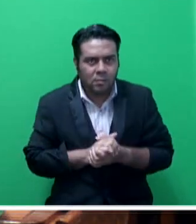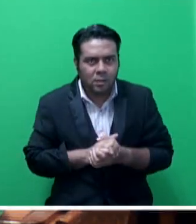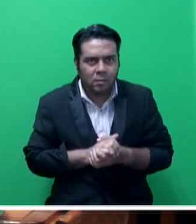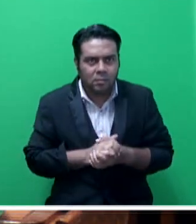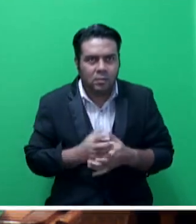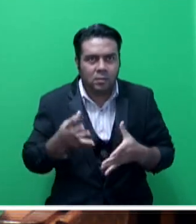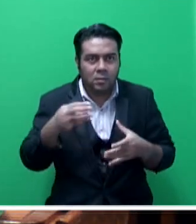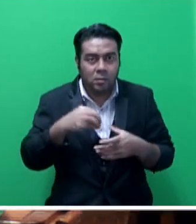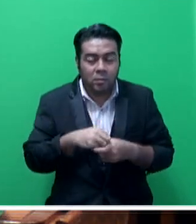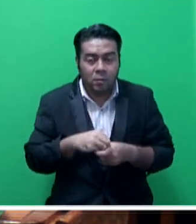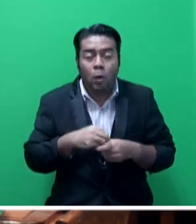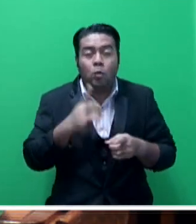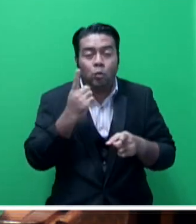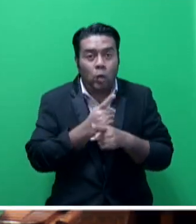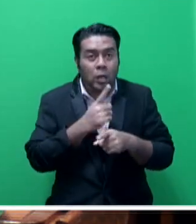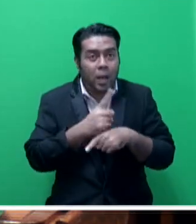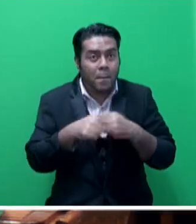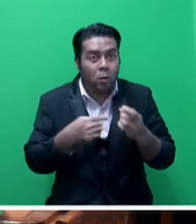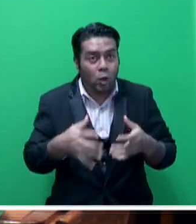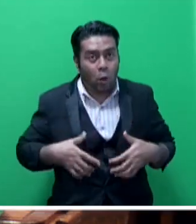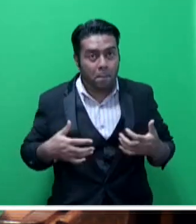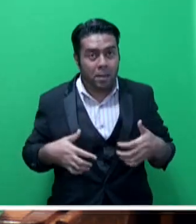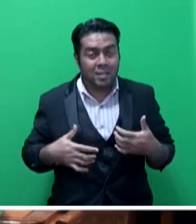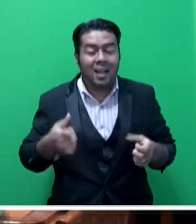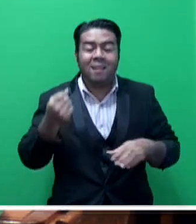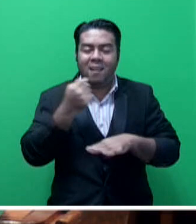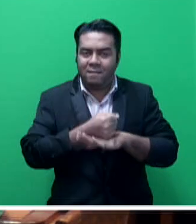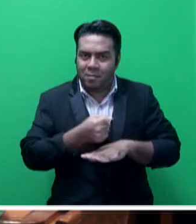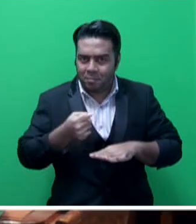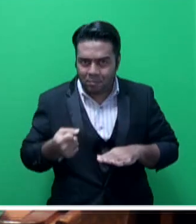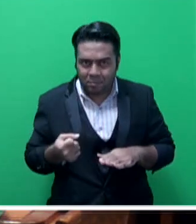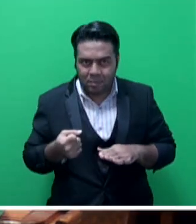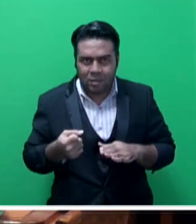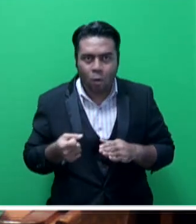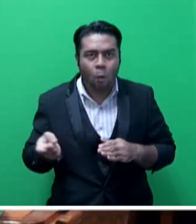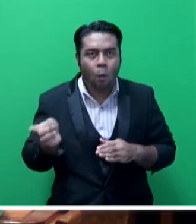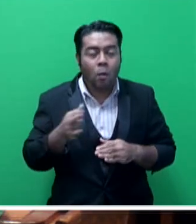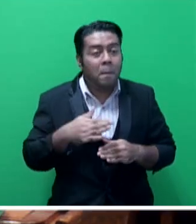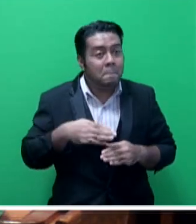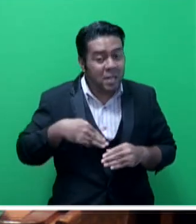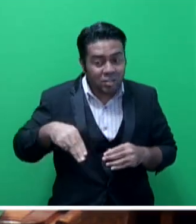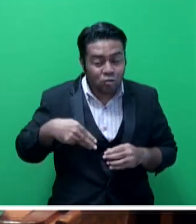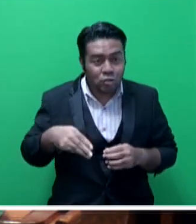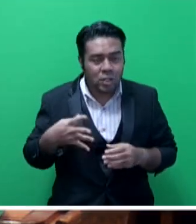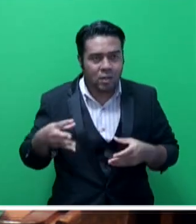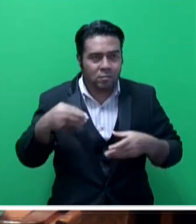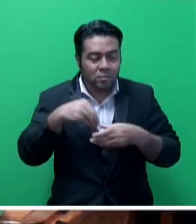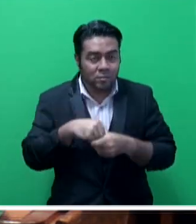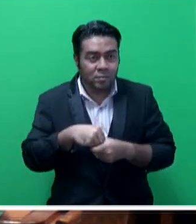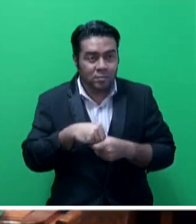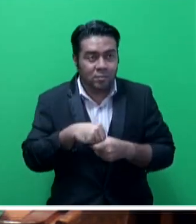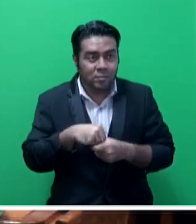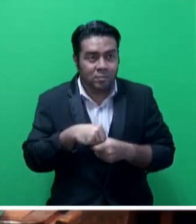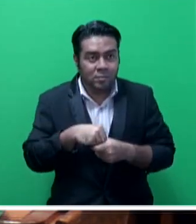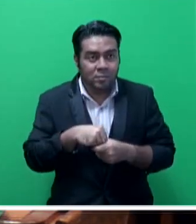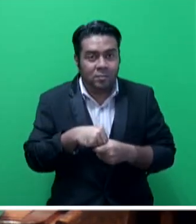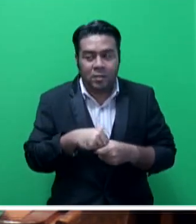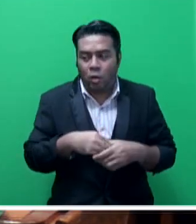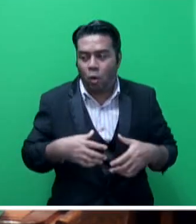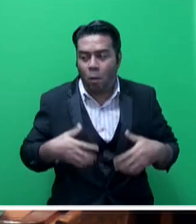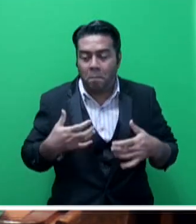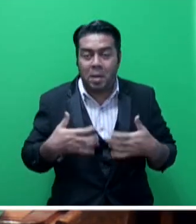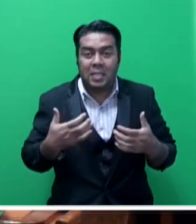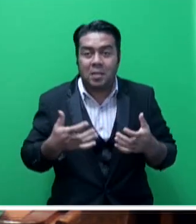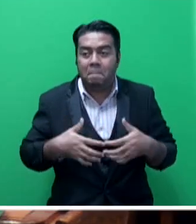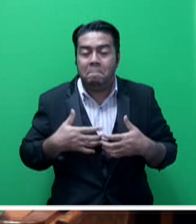of addressing the complaints, government or the ministry has also put in place a complaints management